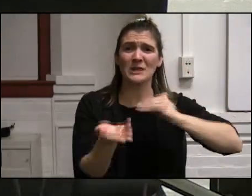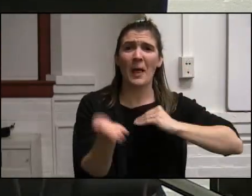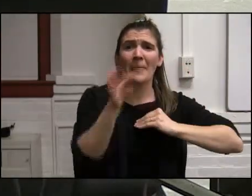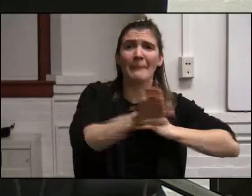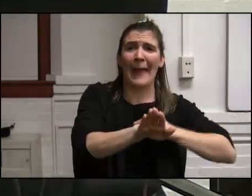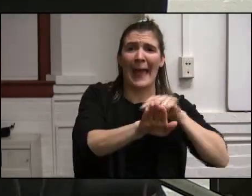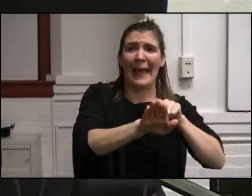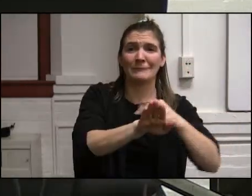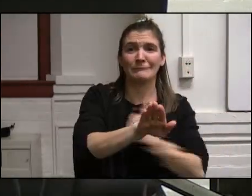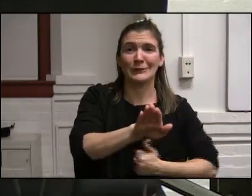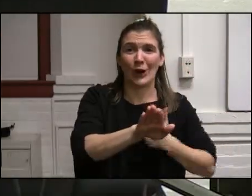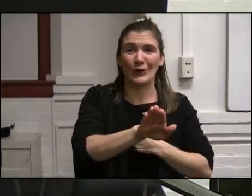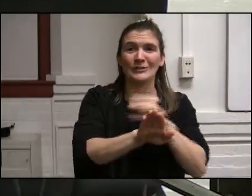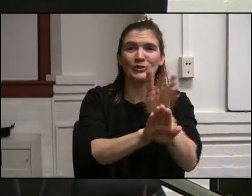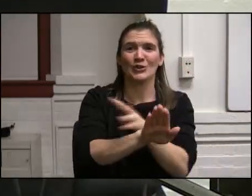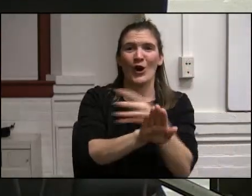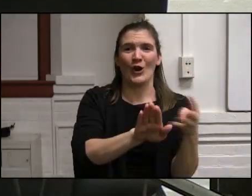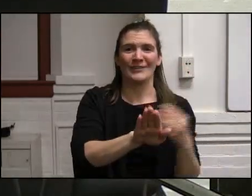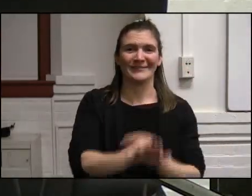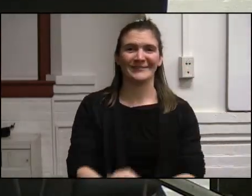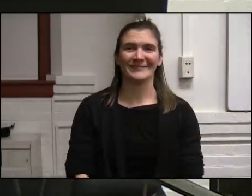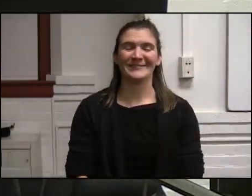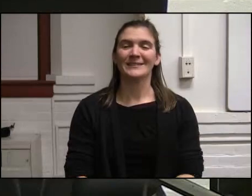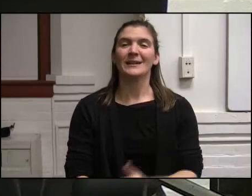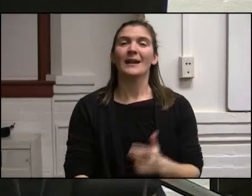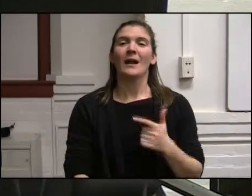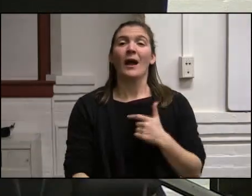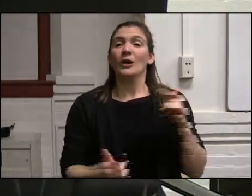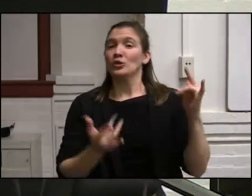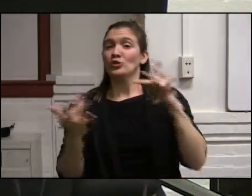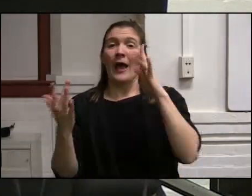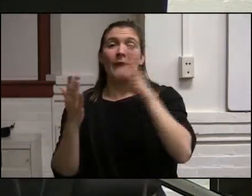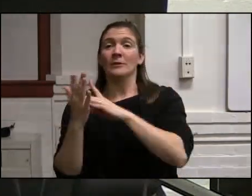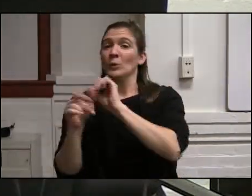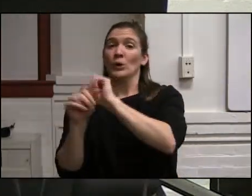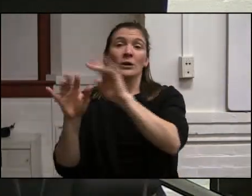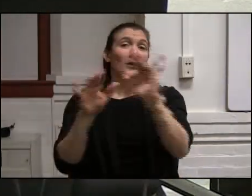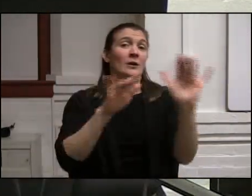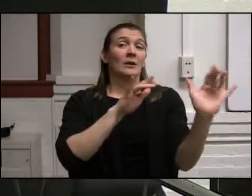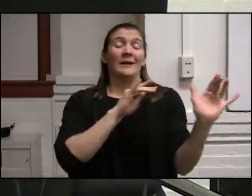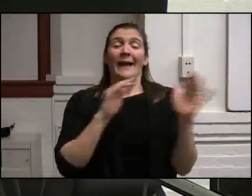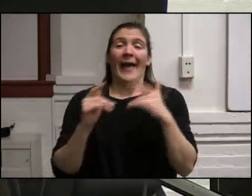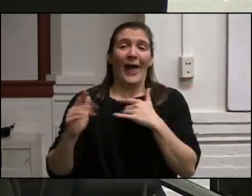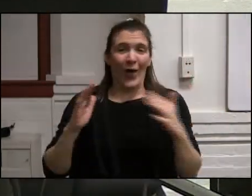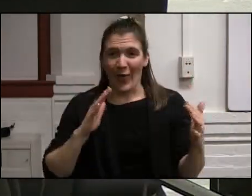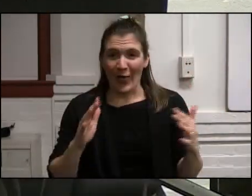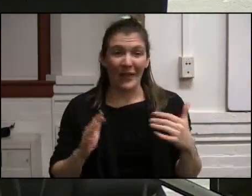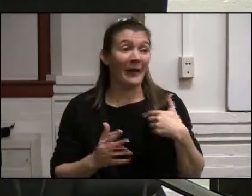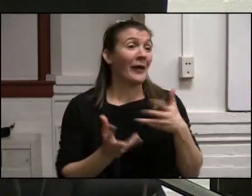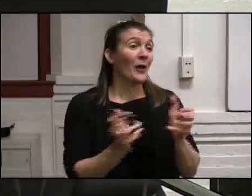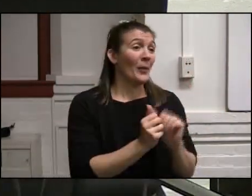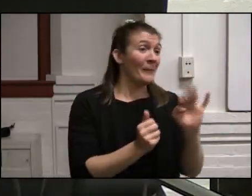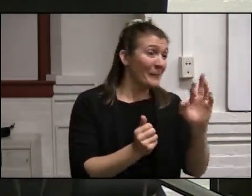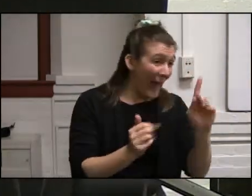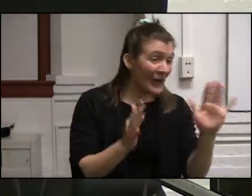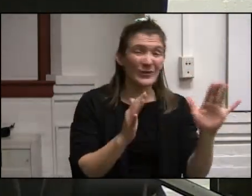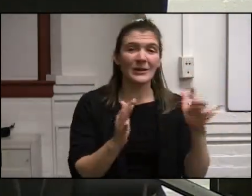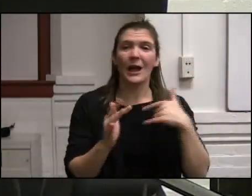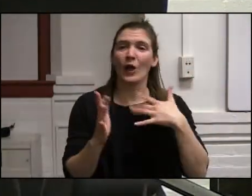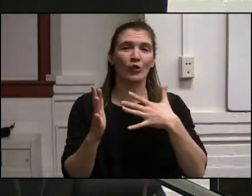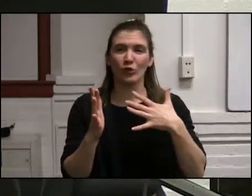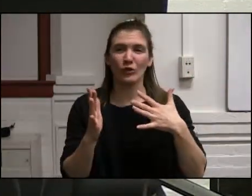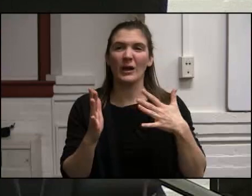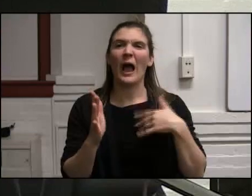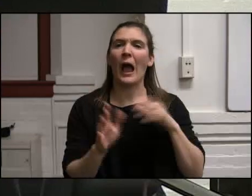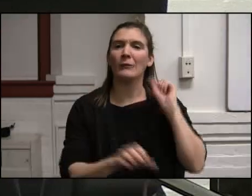the second page, the chart. Due to my travel schedule and communication with Patrick,